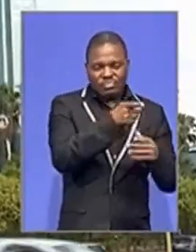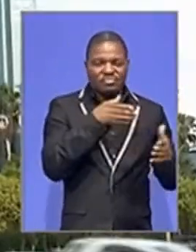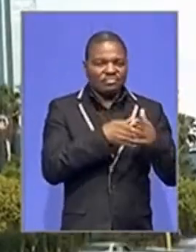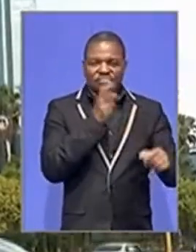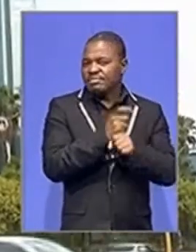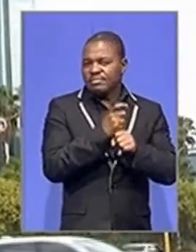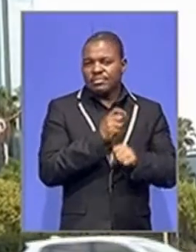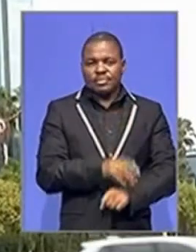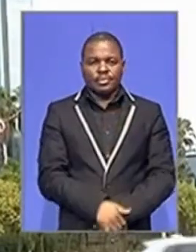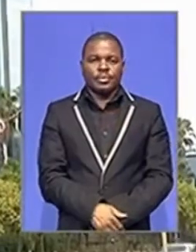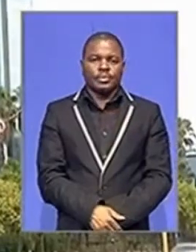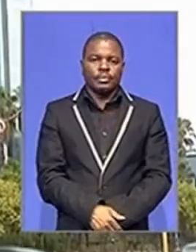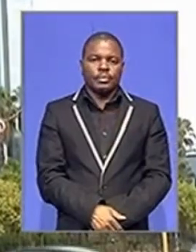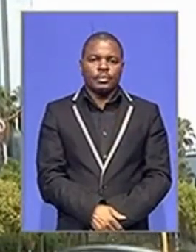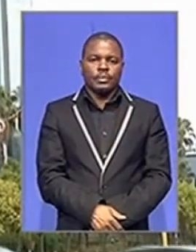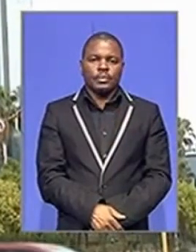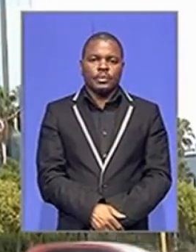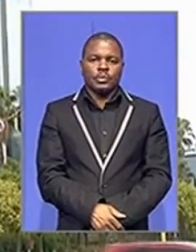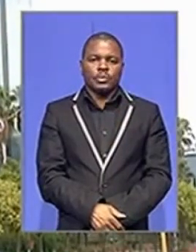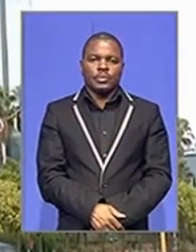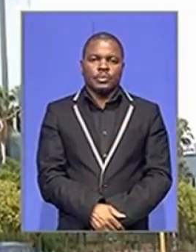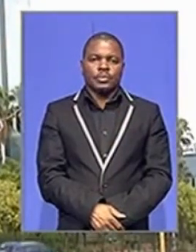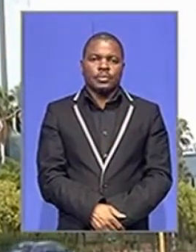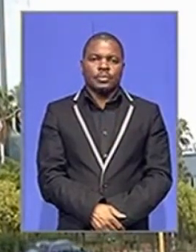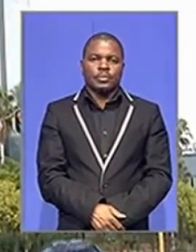makhalama siten sabc news blue blufontaine